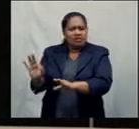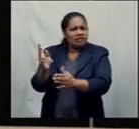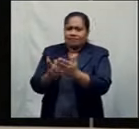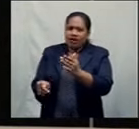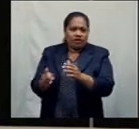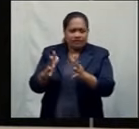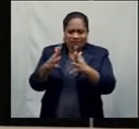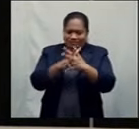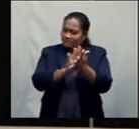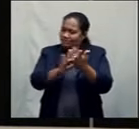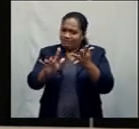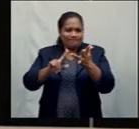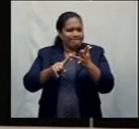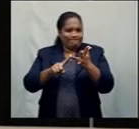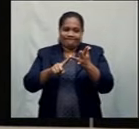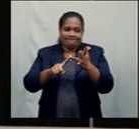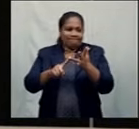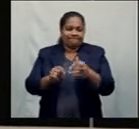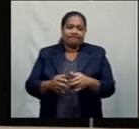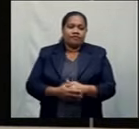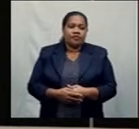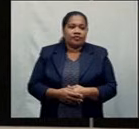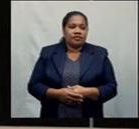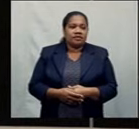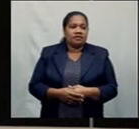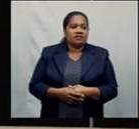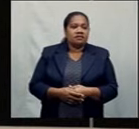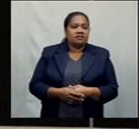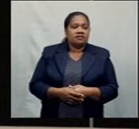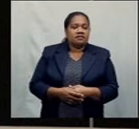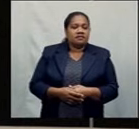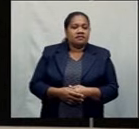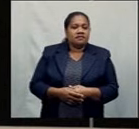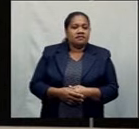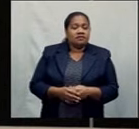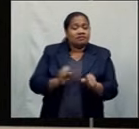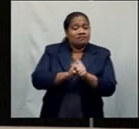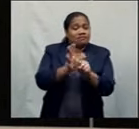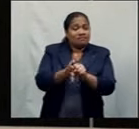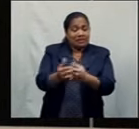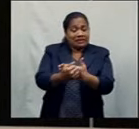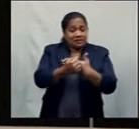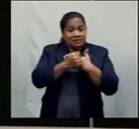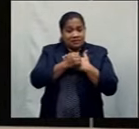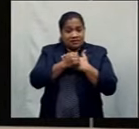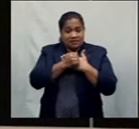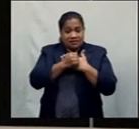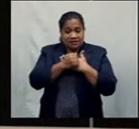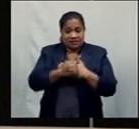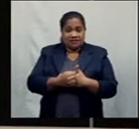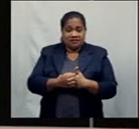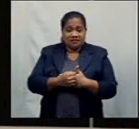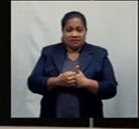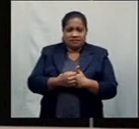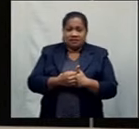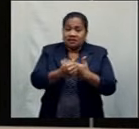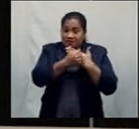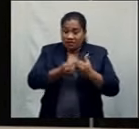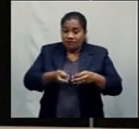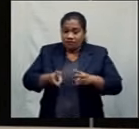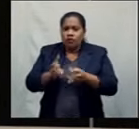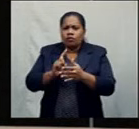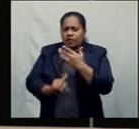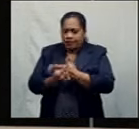Health Organization's recommended public health and social measures. COVID-safe measures currently enforced is a proven